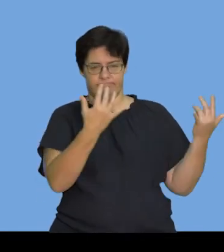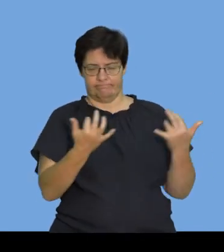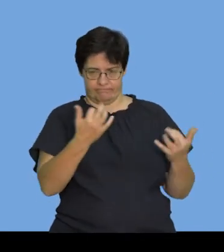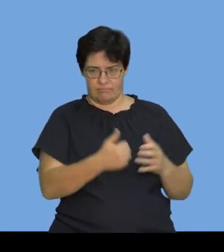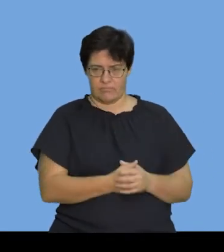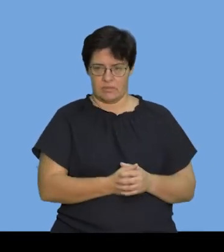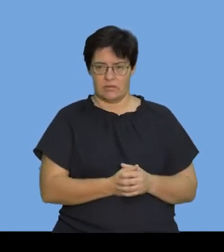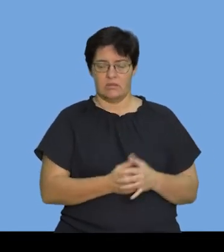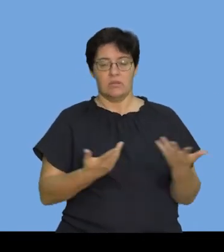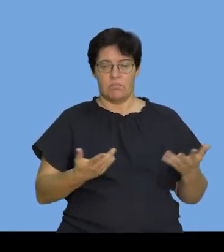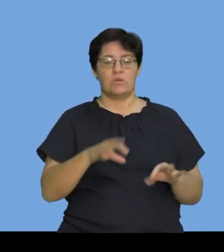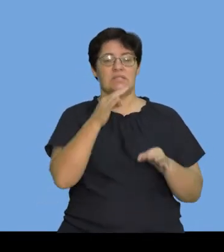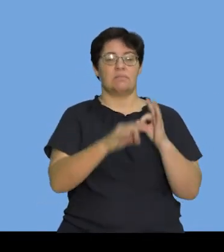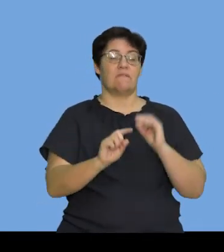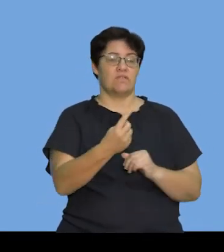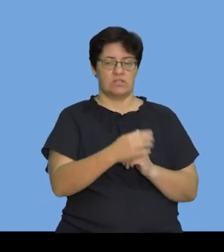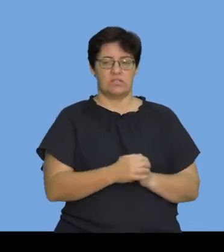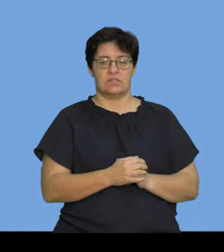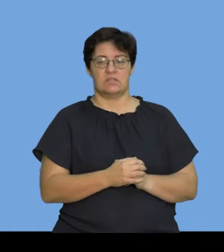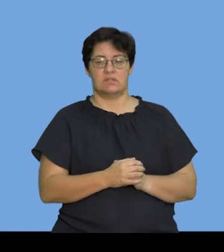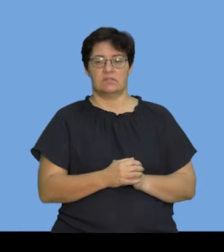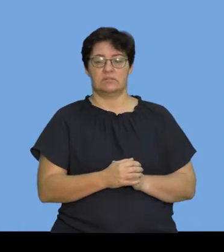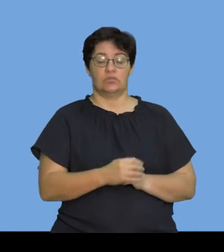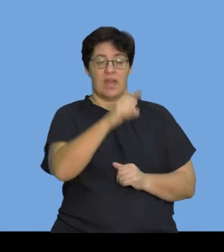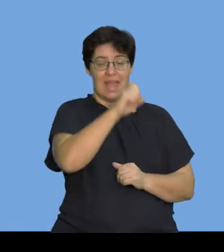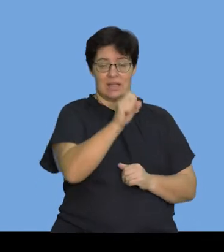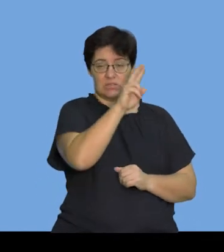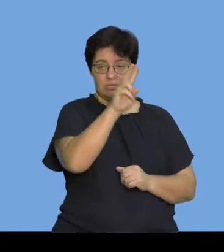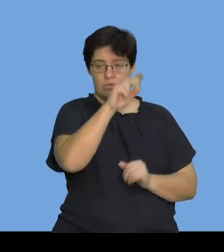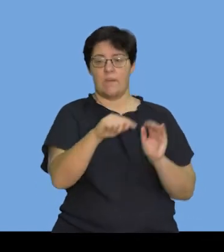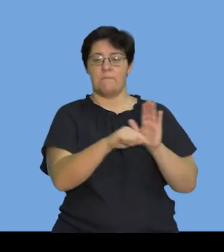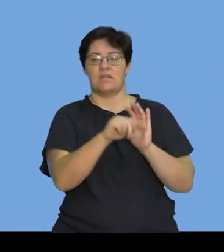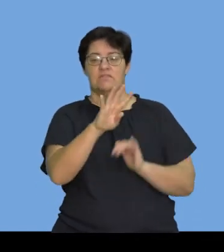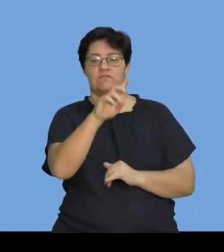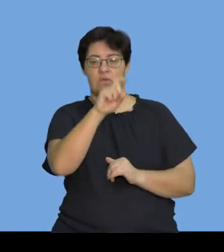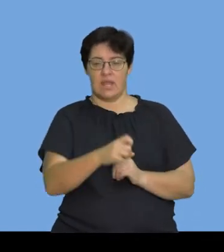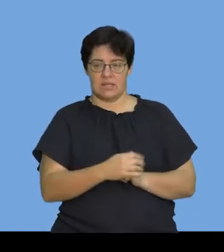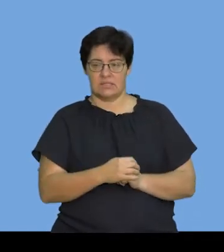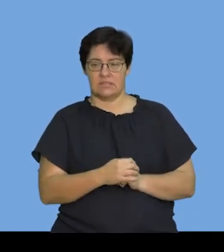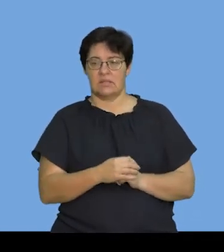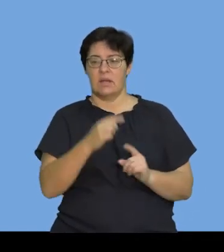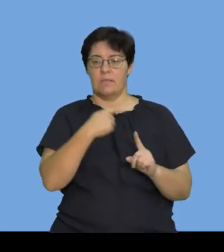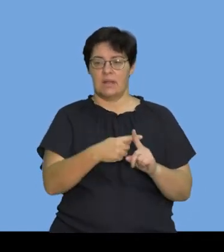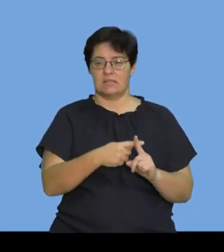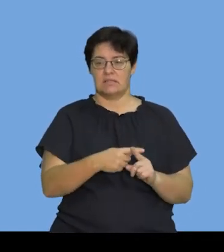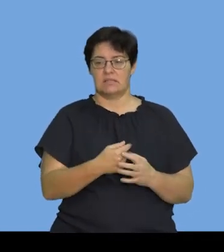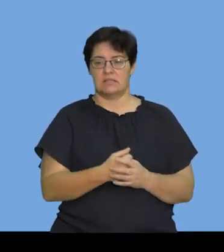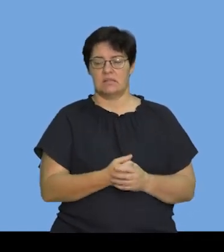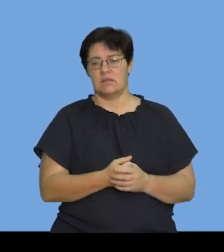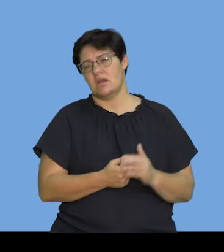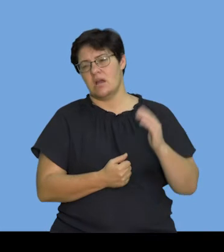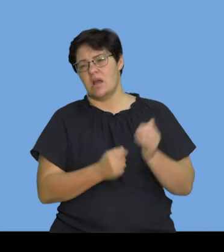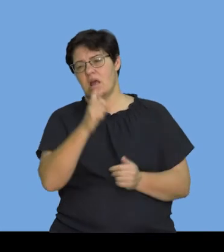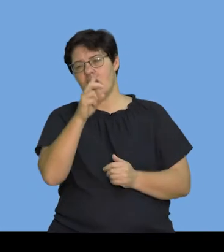So simplify it first quickly. Becomes minus 4x plus negative a half multiplied